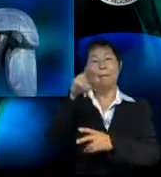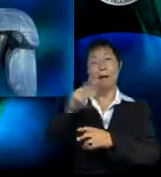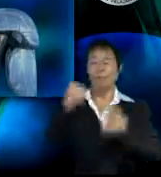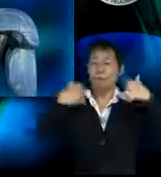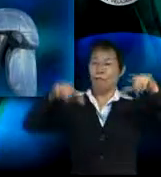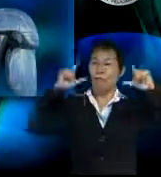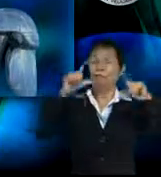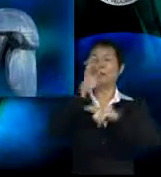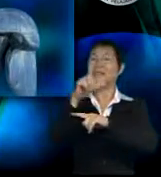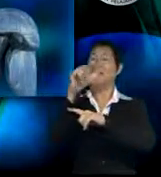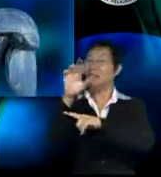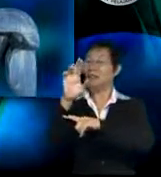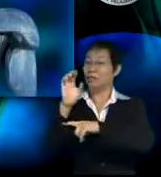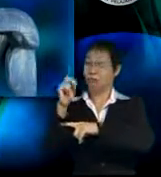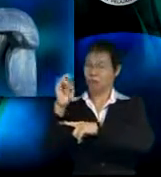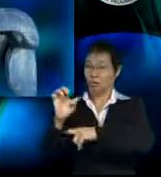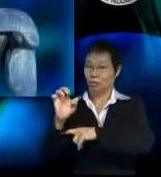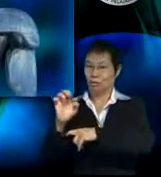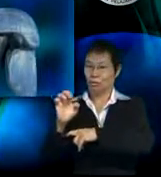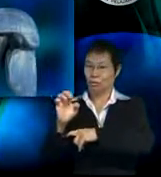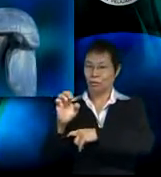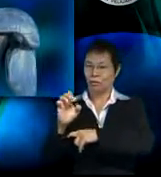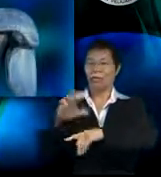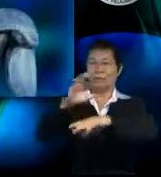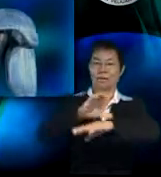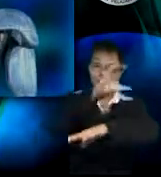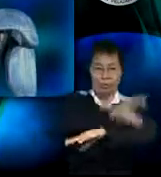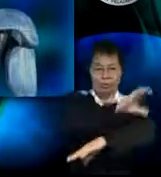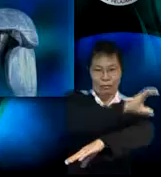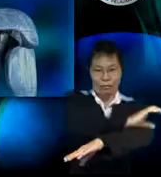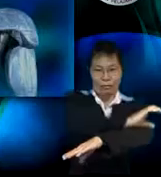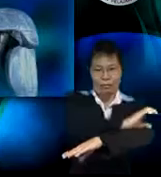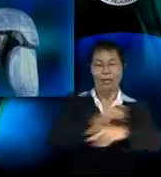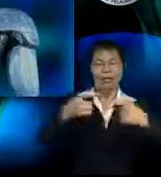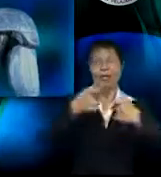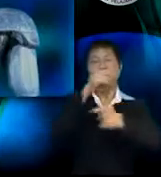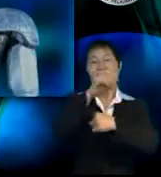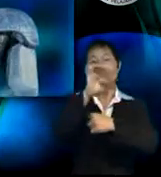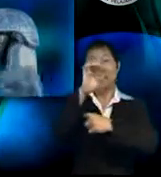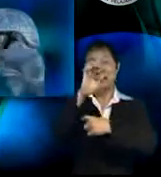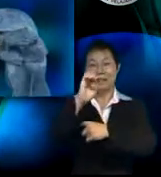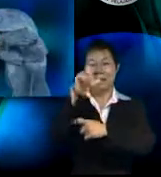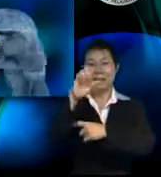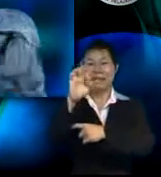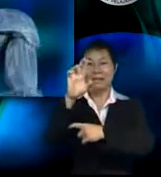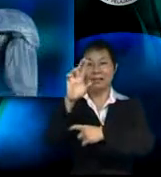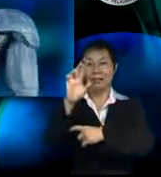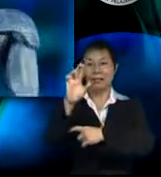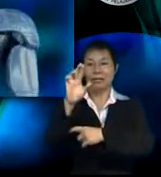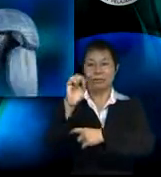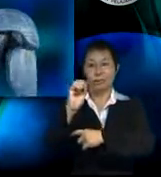Electro. And I see on my trusty computer monitor that Electropower has a problem to